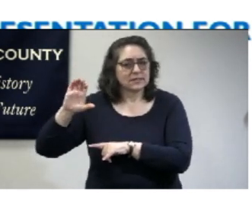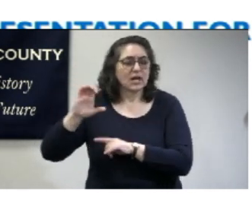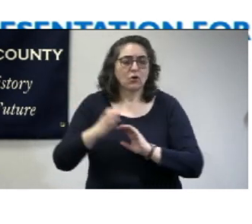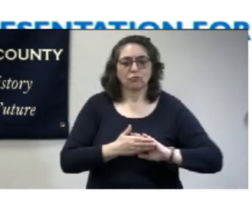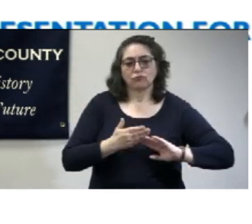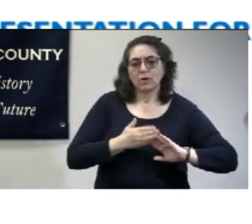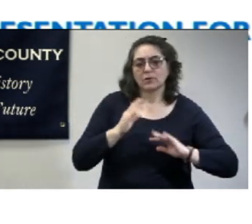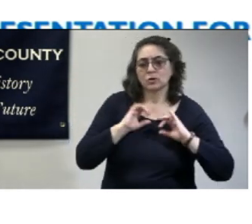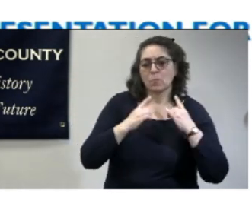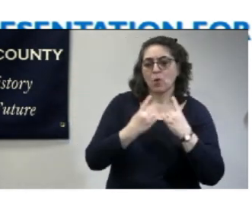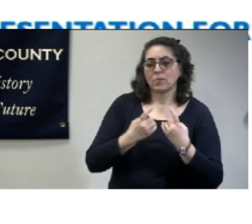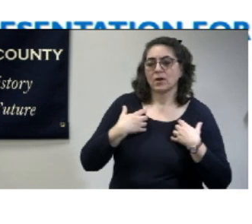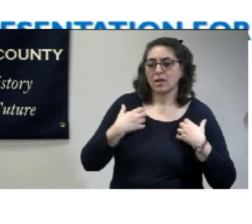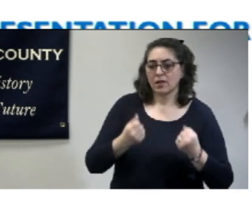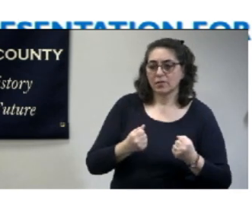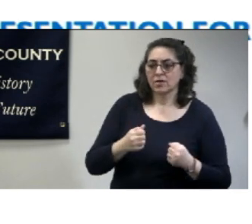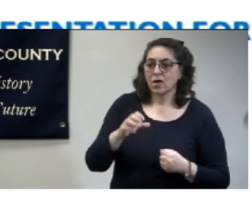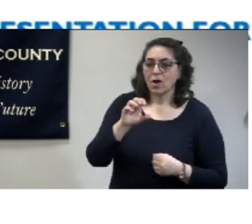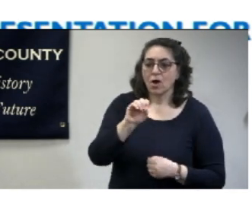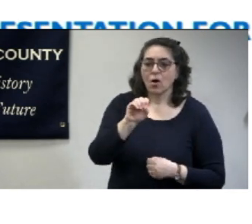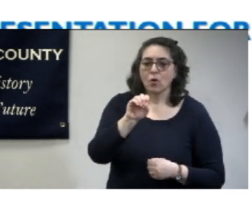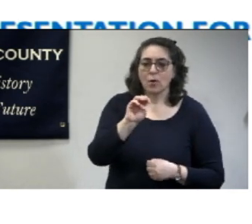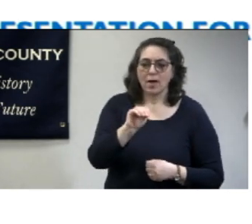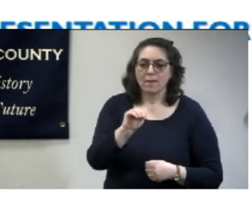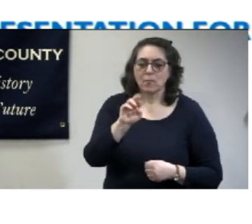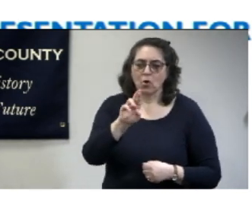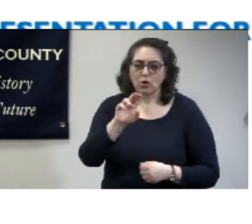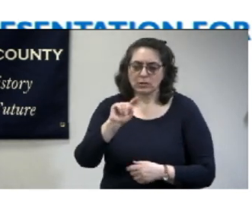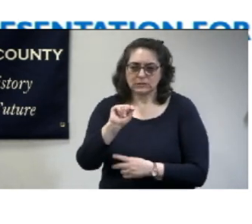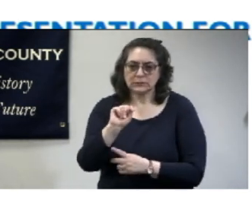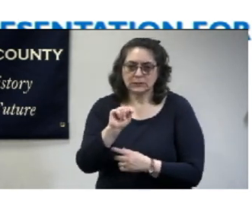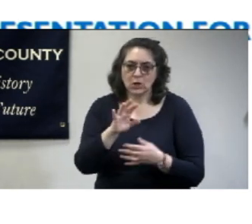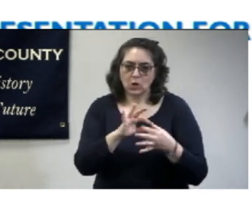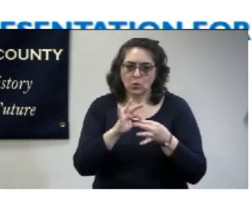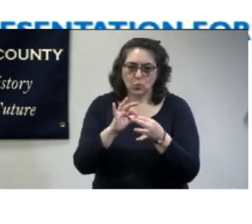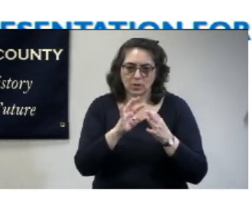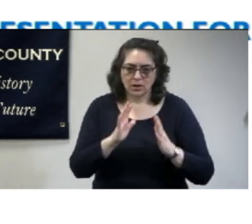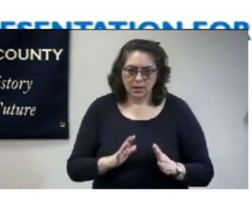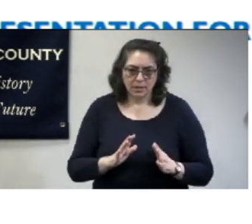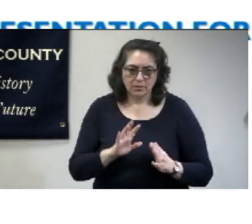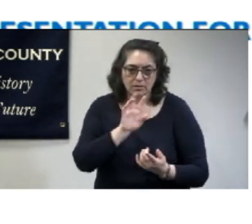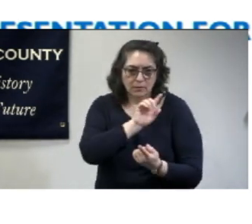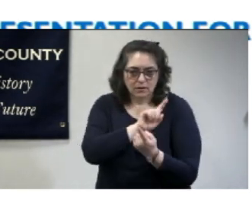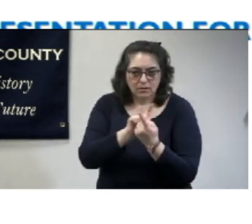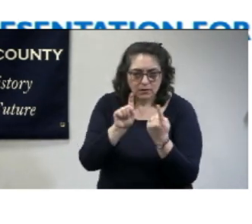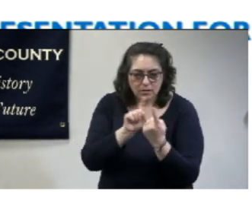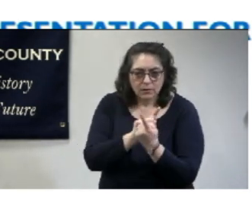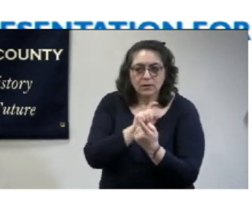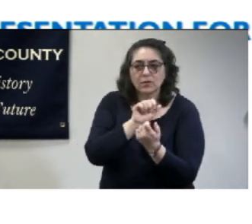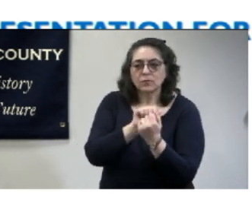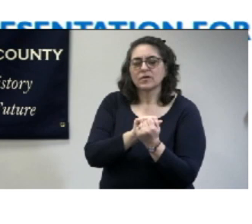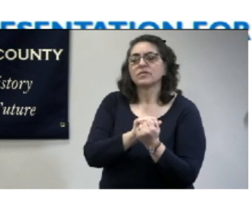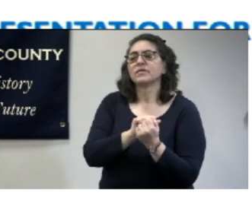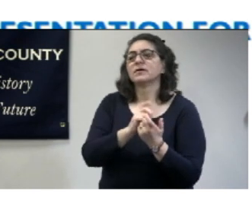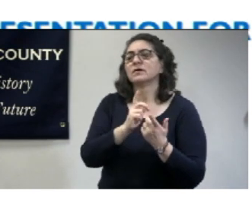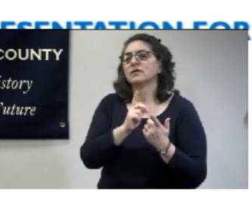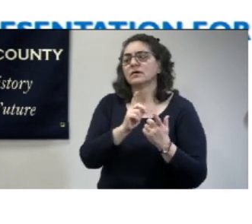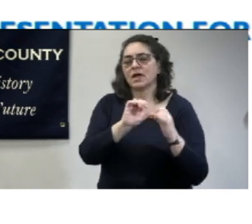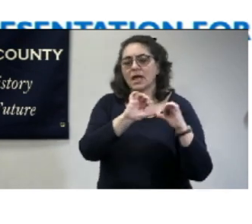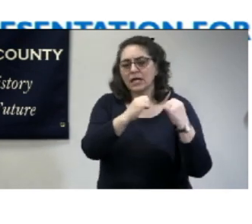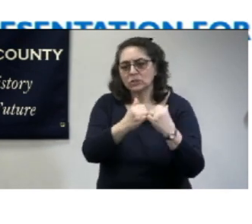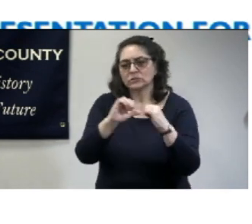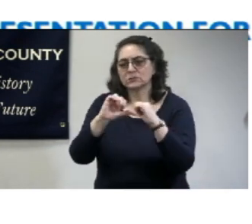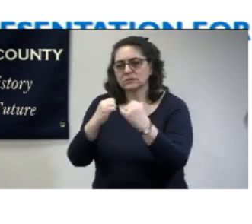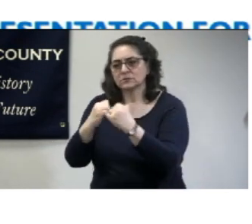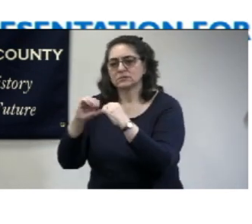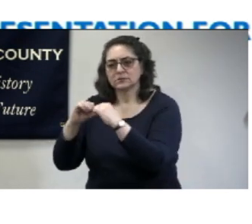our OFRT coordinator, and our coordinator meets with different agencies